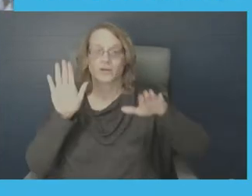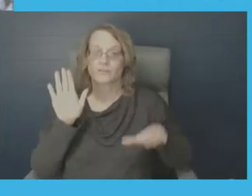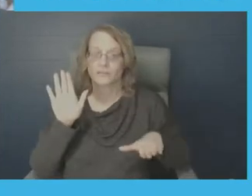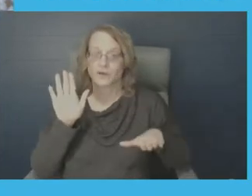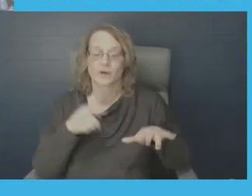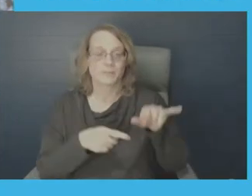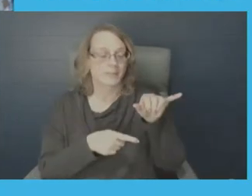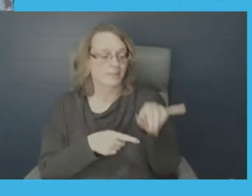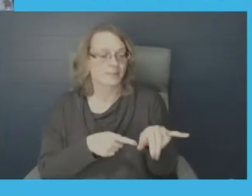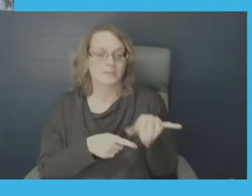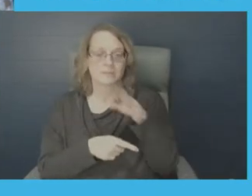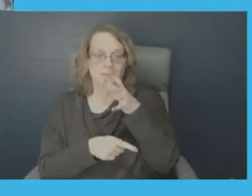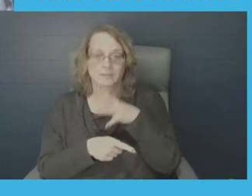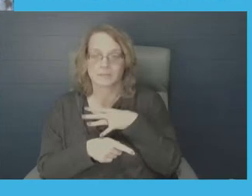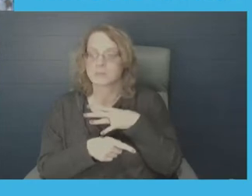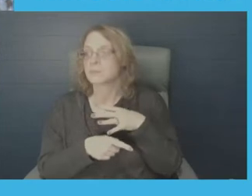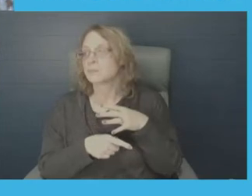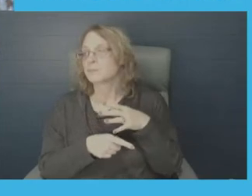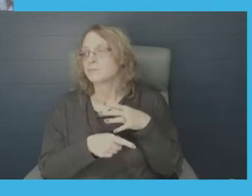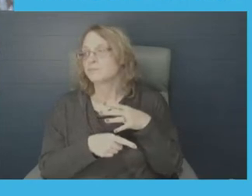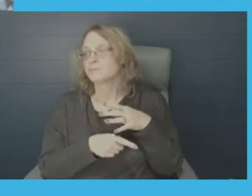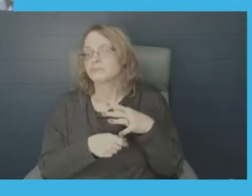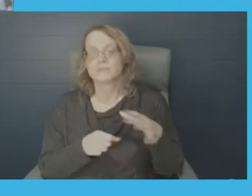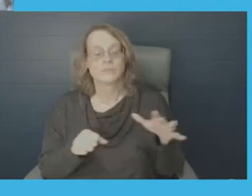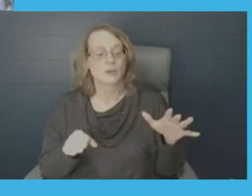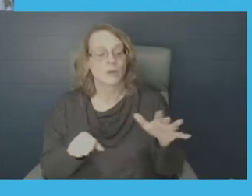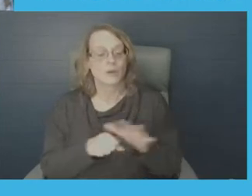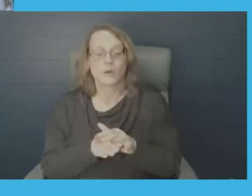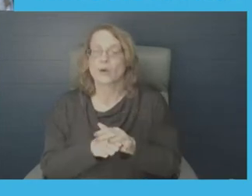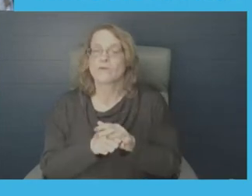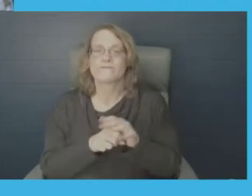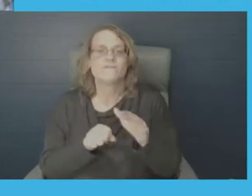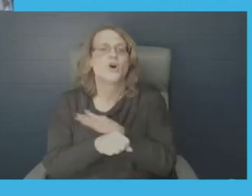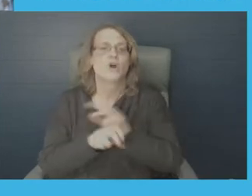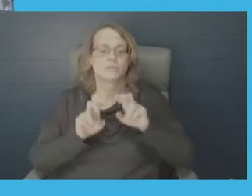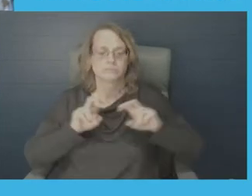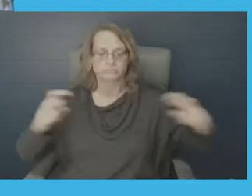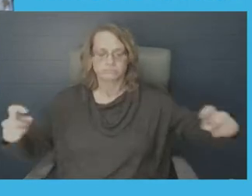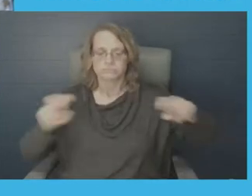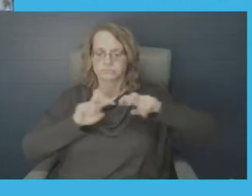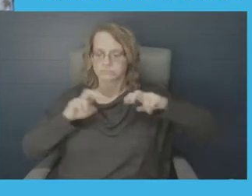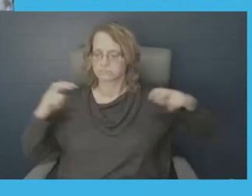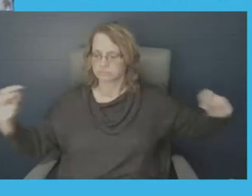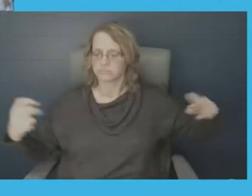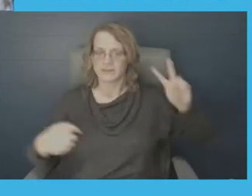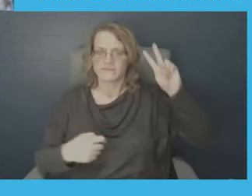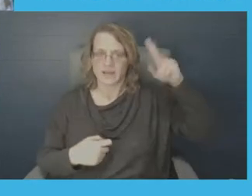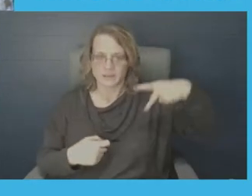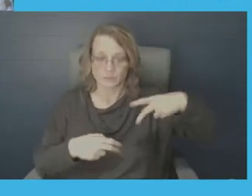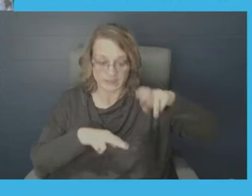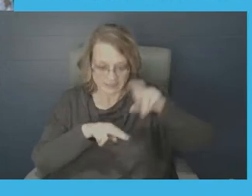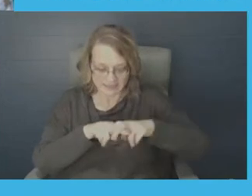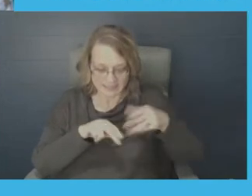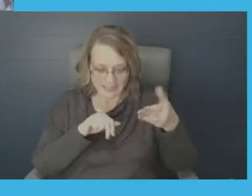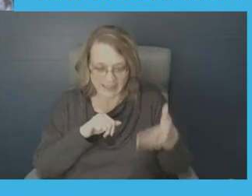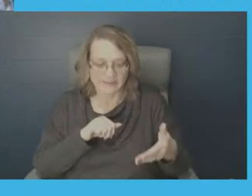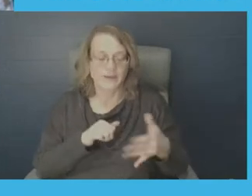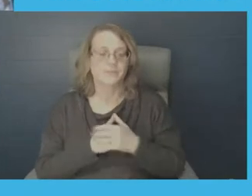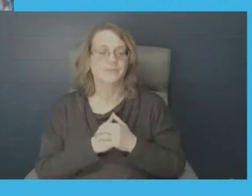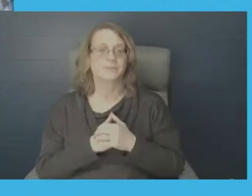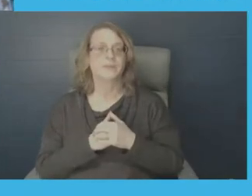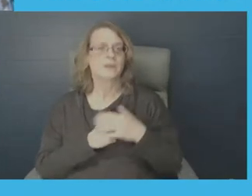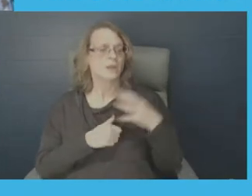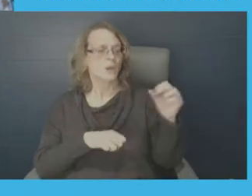I'll never forget the day we confirmed her. The whole chamber was full. The vice president was sitting